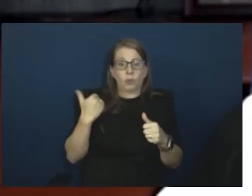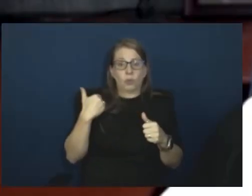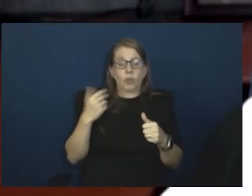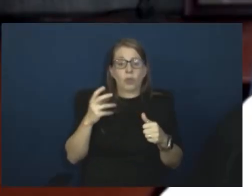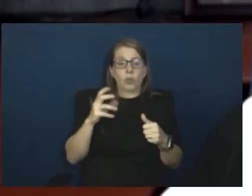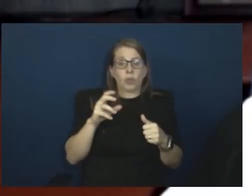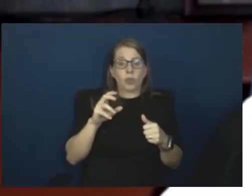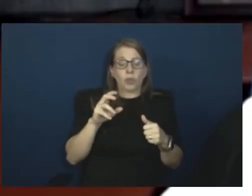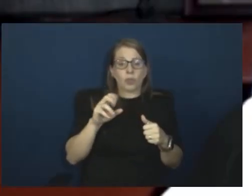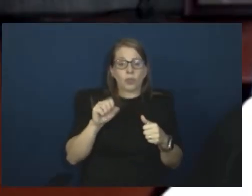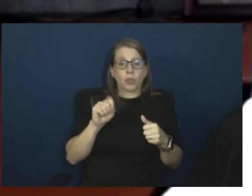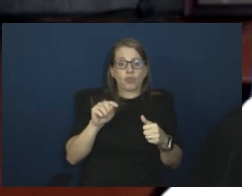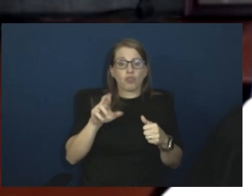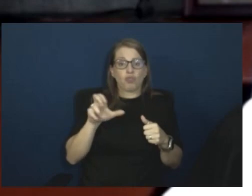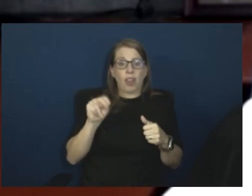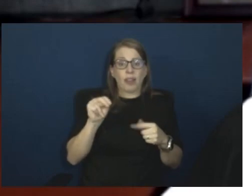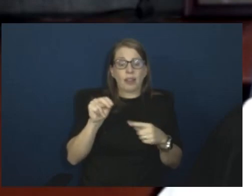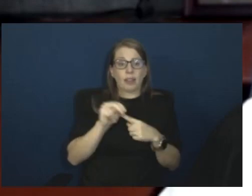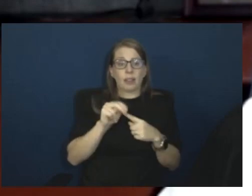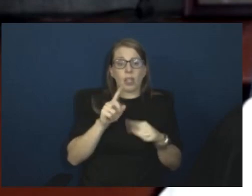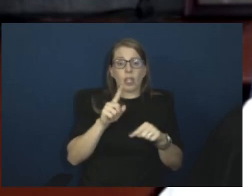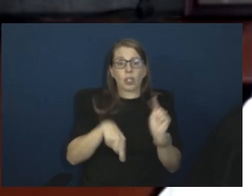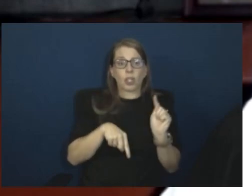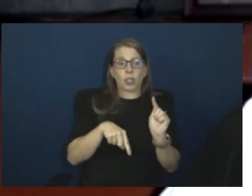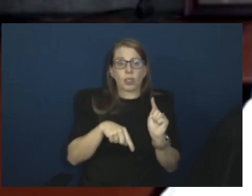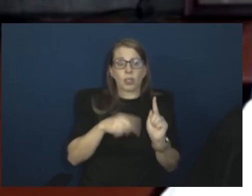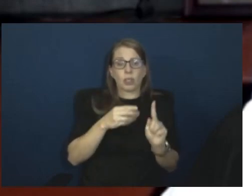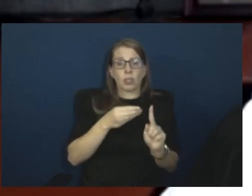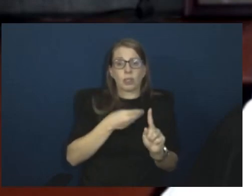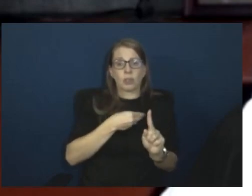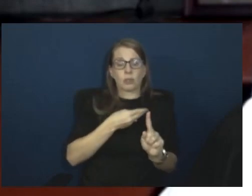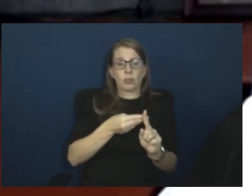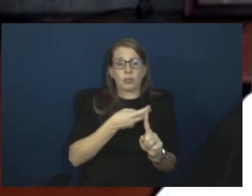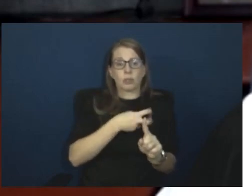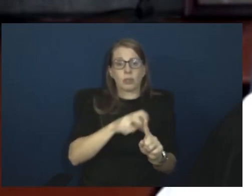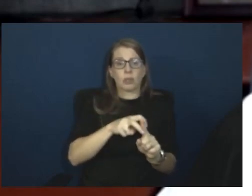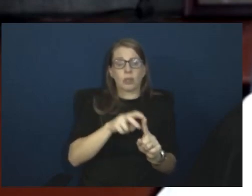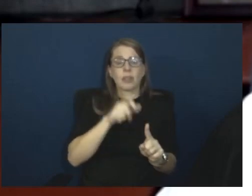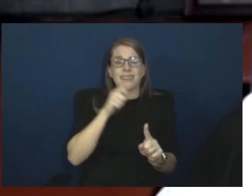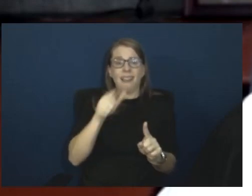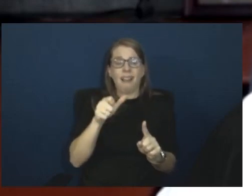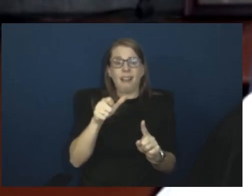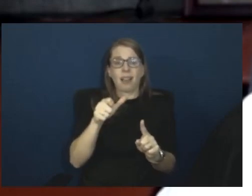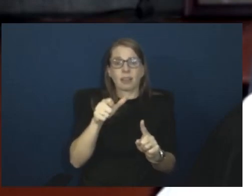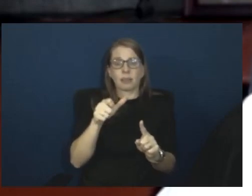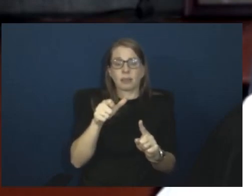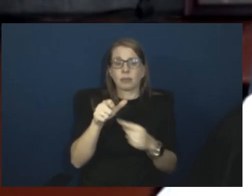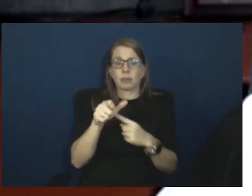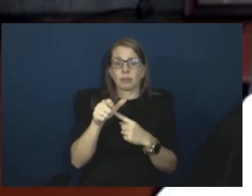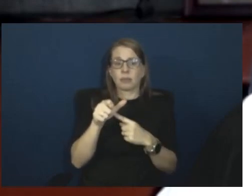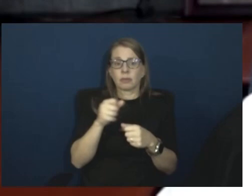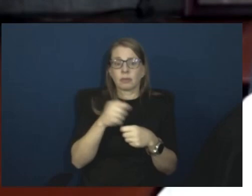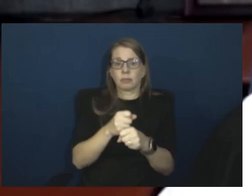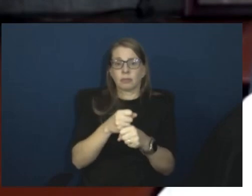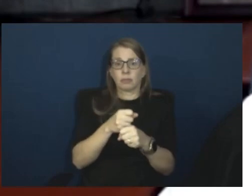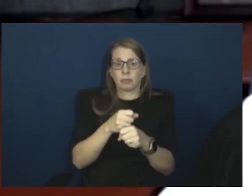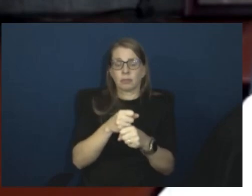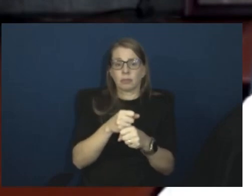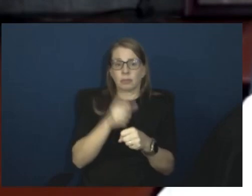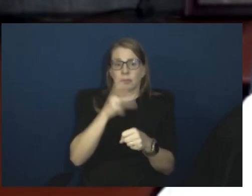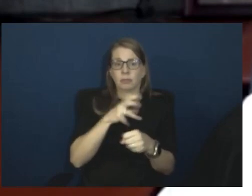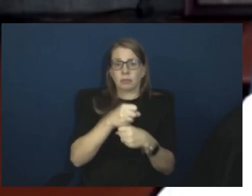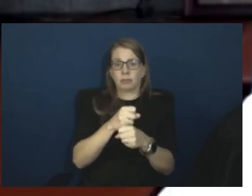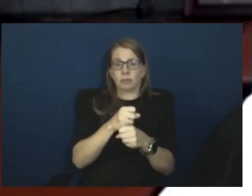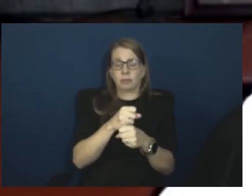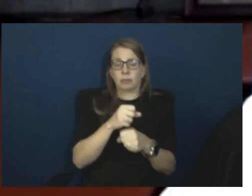infect non-transgenic mice, not gene-manipulated mice. There was a mouse model which was gene